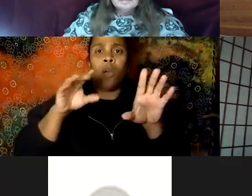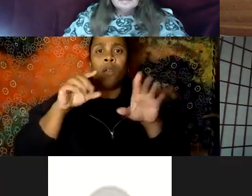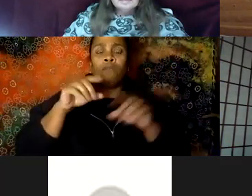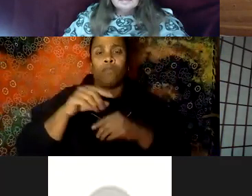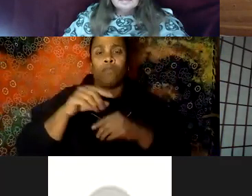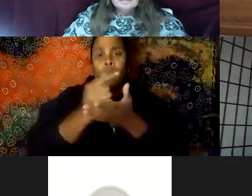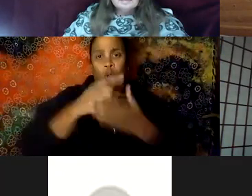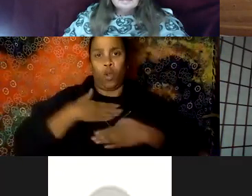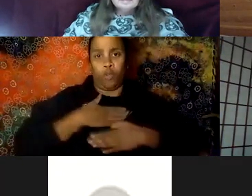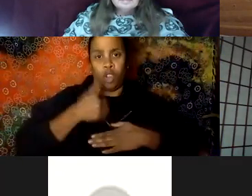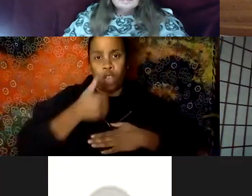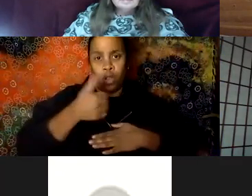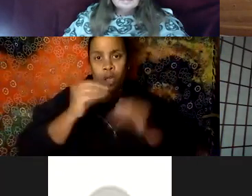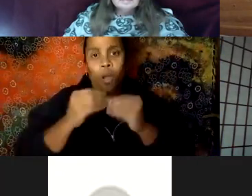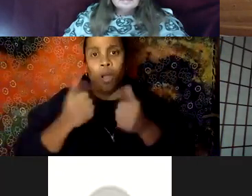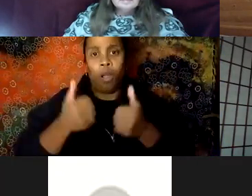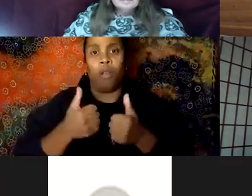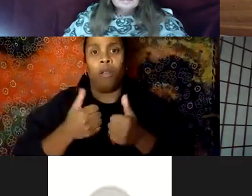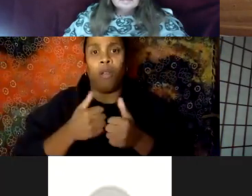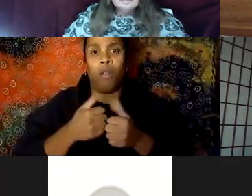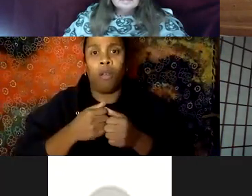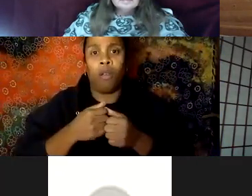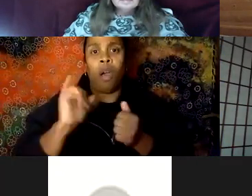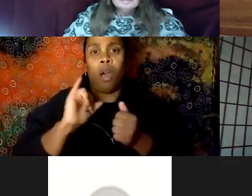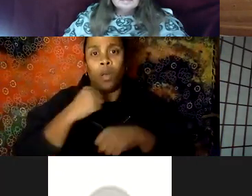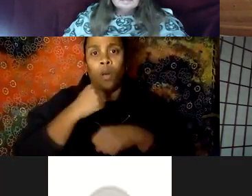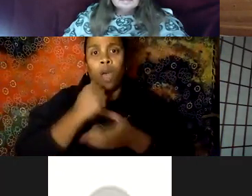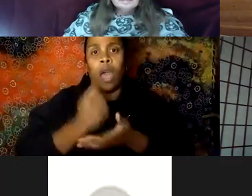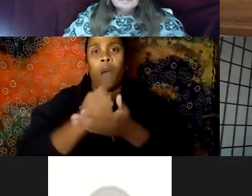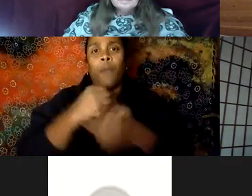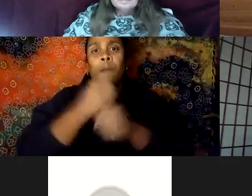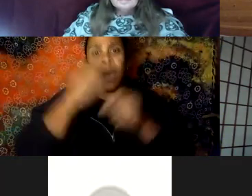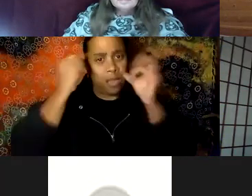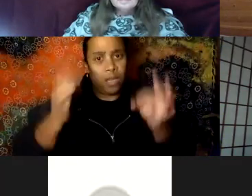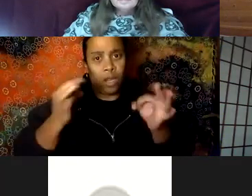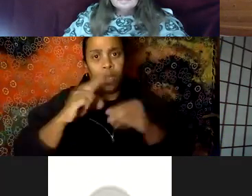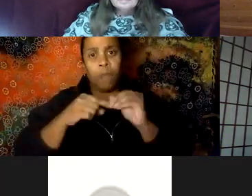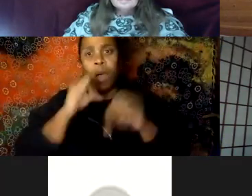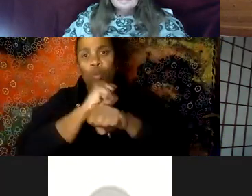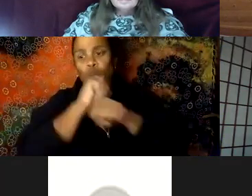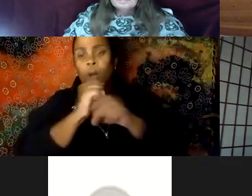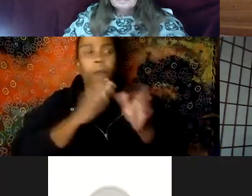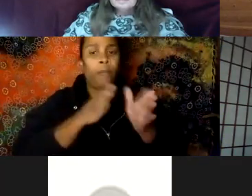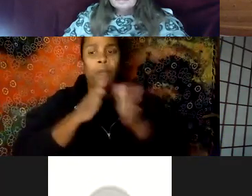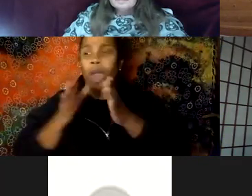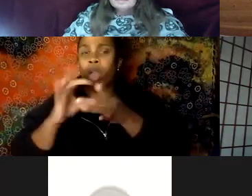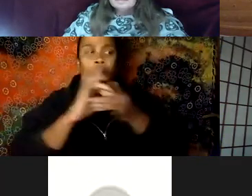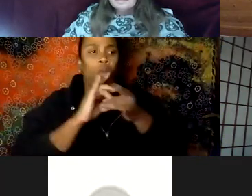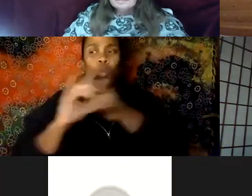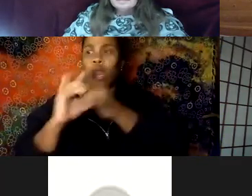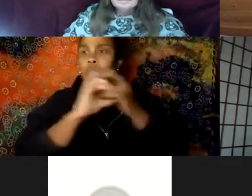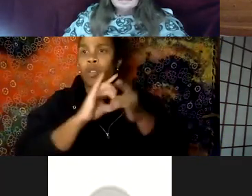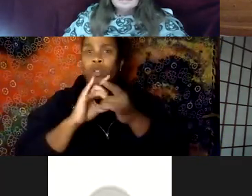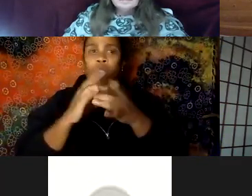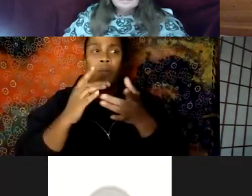already giving and sharing in the world. And I help you make decisions about career path, relationships. You can show me photos of other people and I